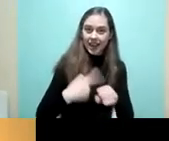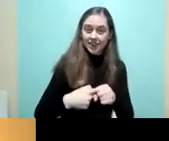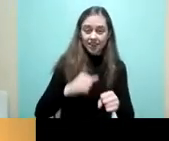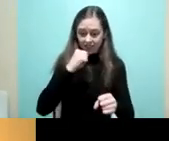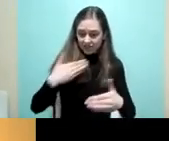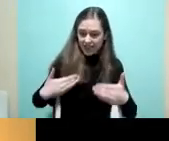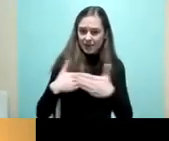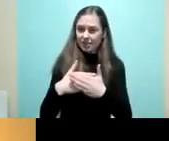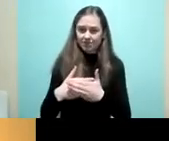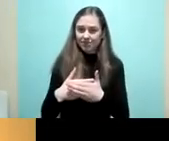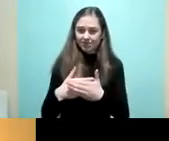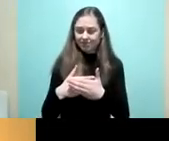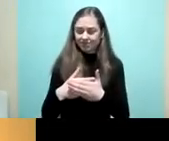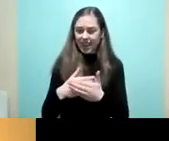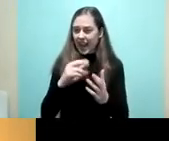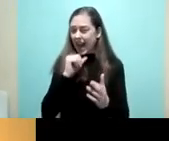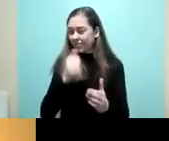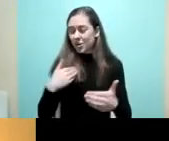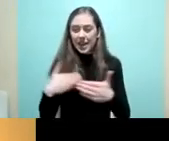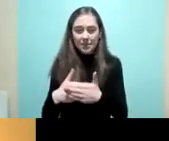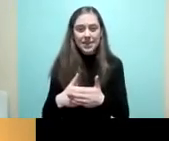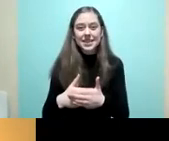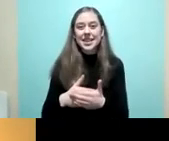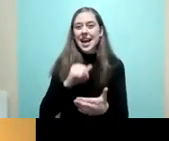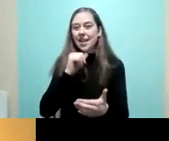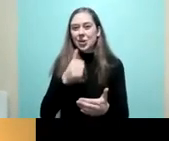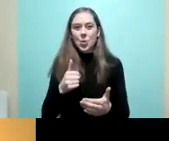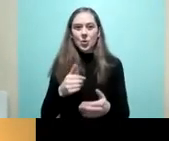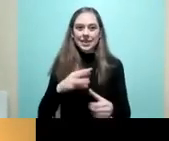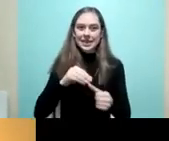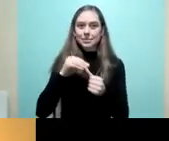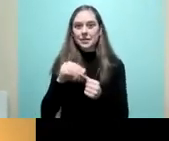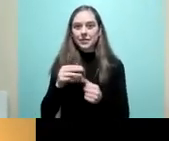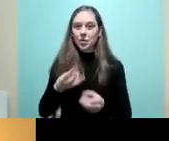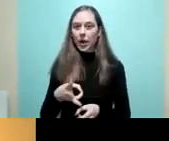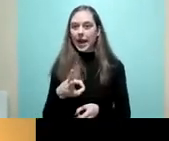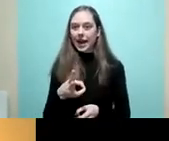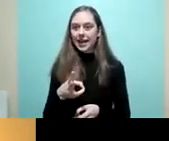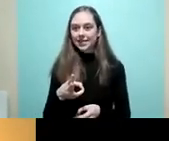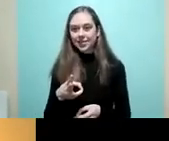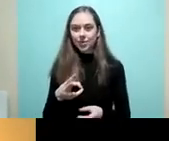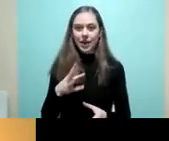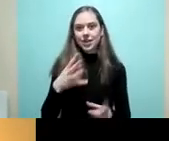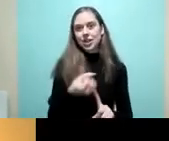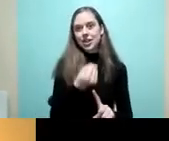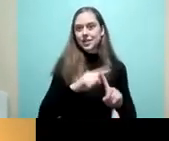limits to what you can do. There is no generic way of doing things. Do what works for you.